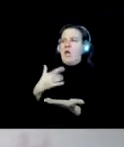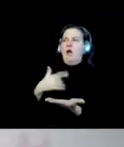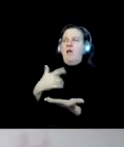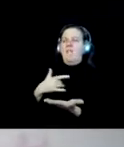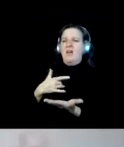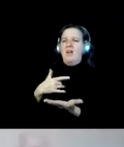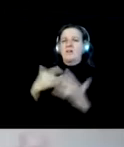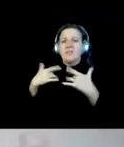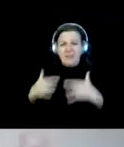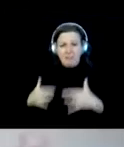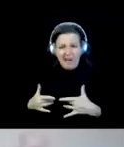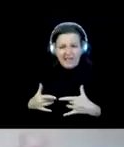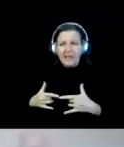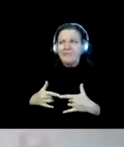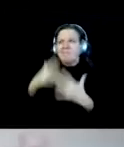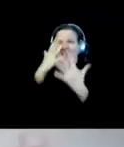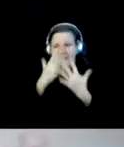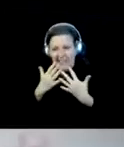and sad, but also